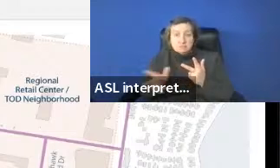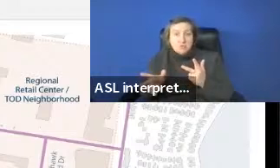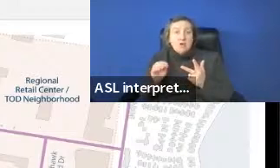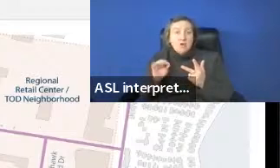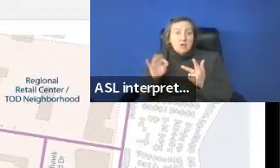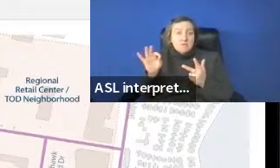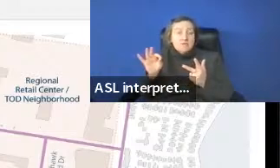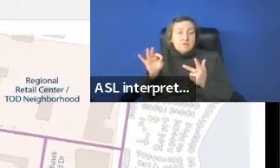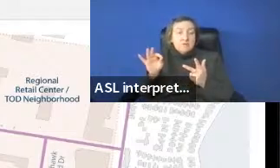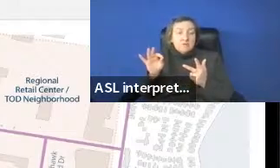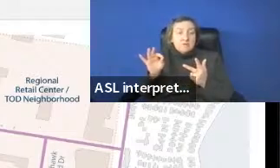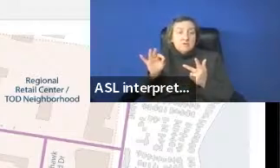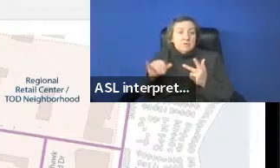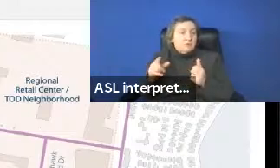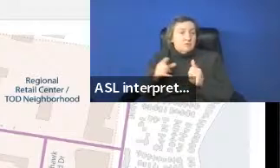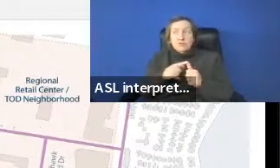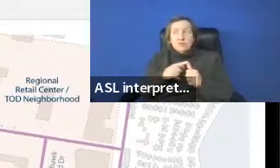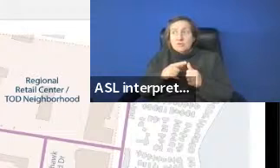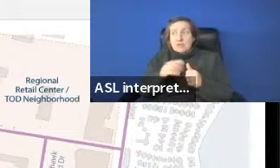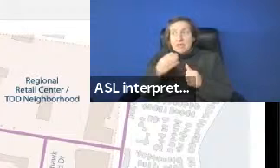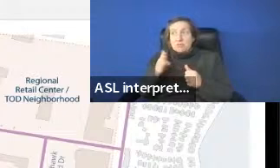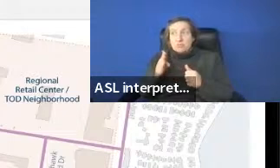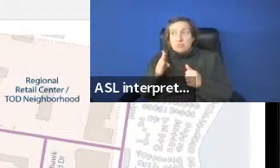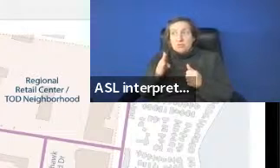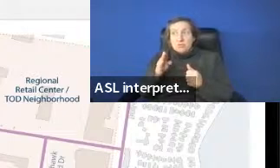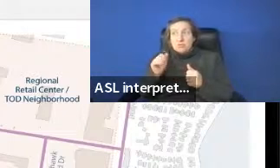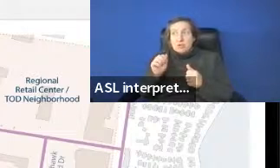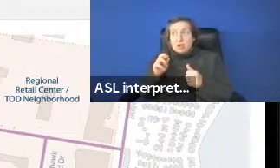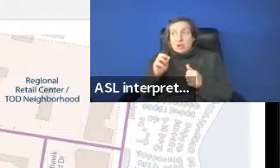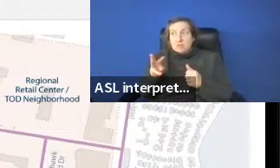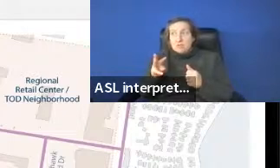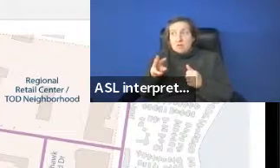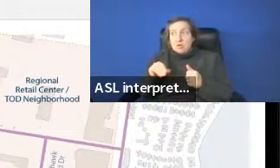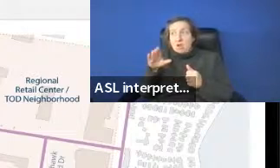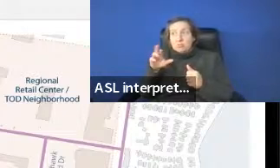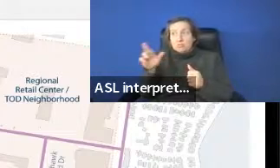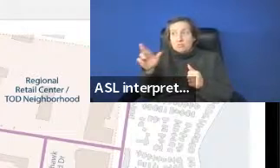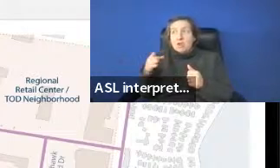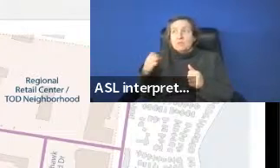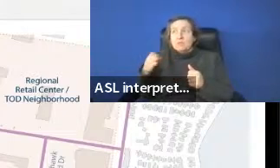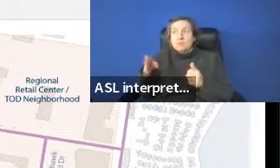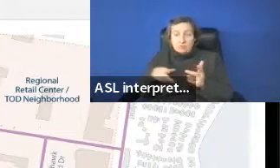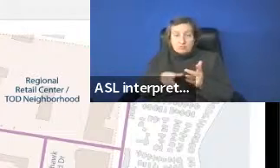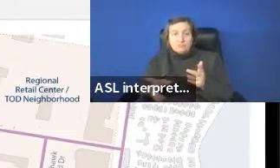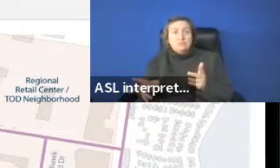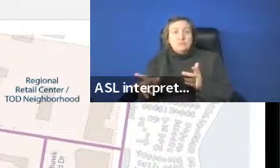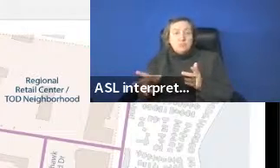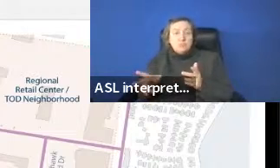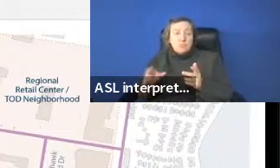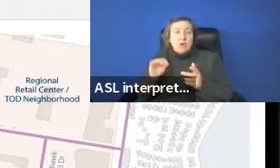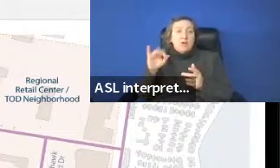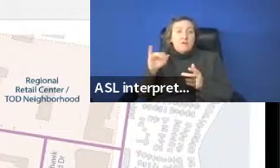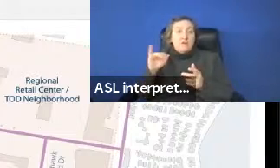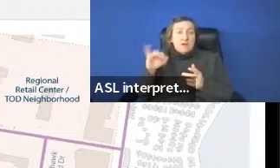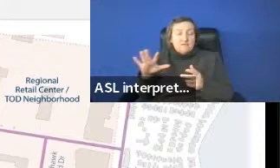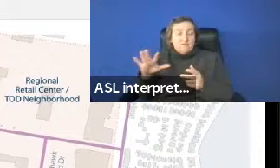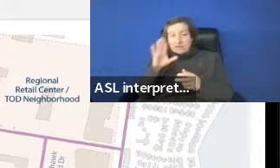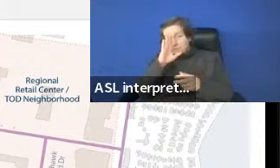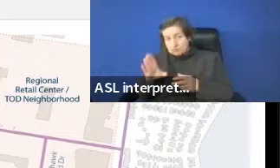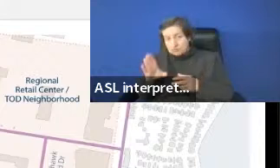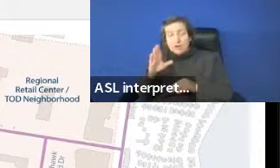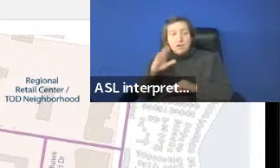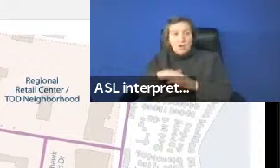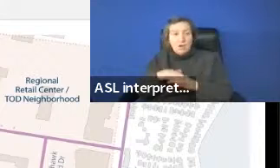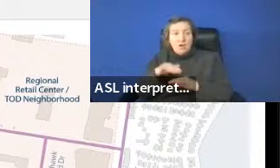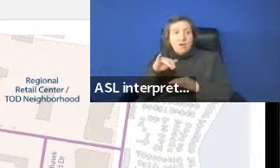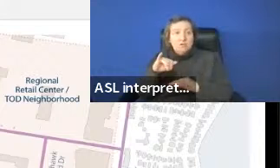It's the blue arrow you see in the upper right blue arrow. You would be able to get off I-5 directly onto